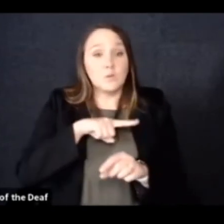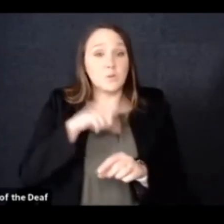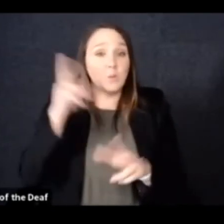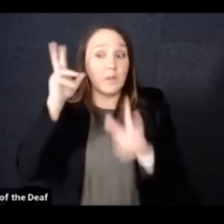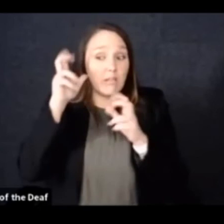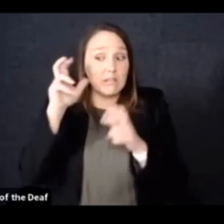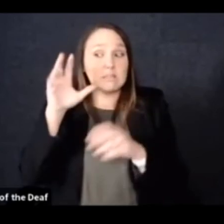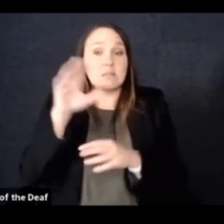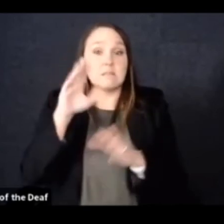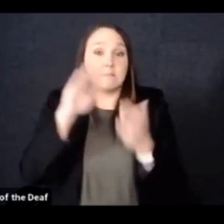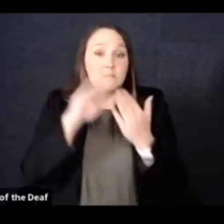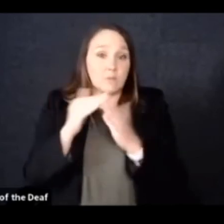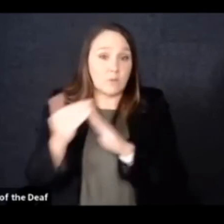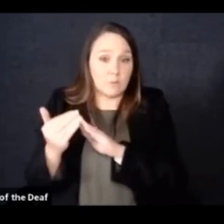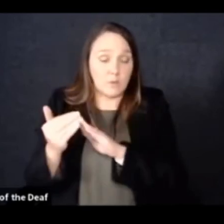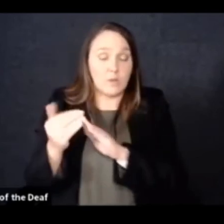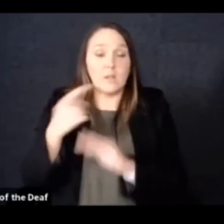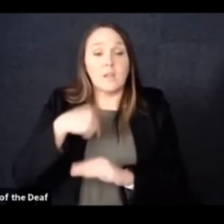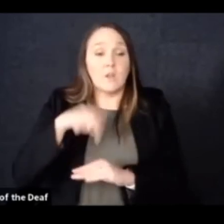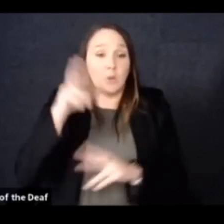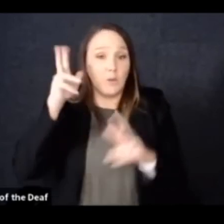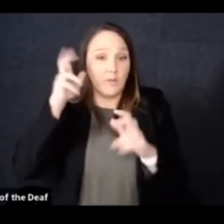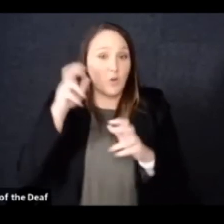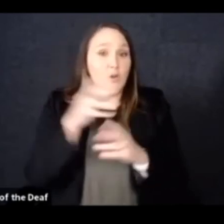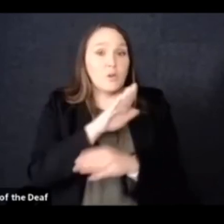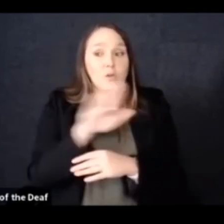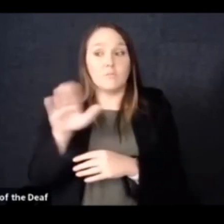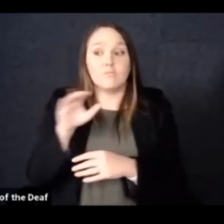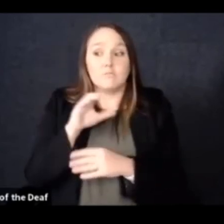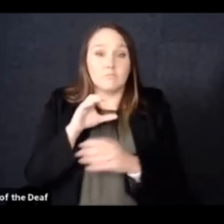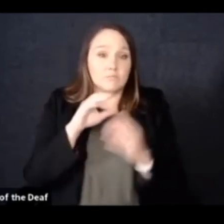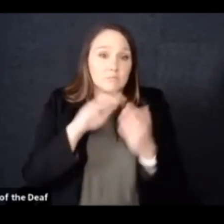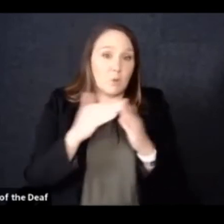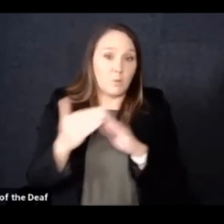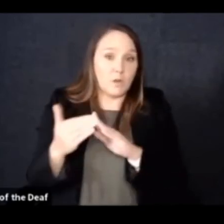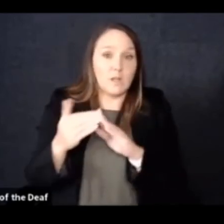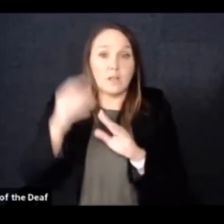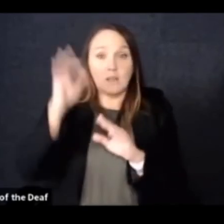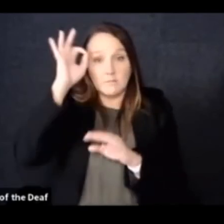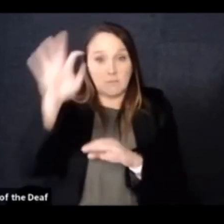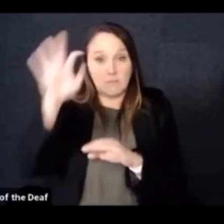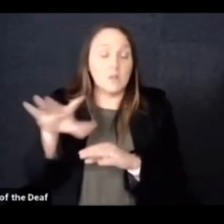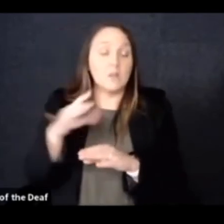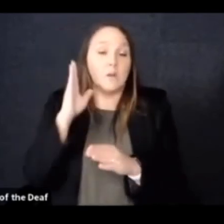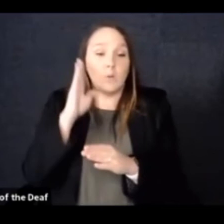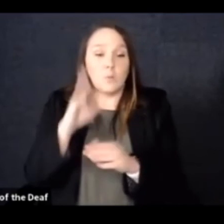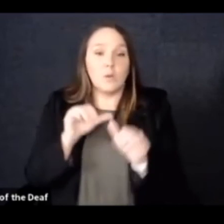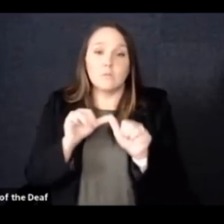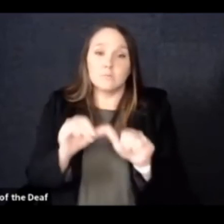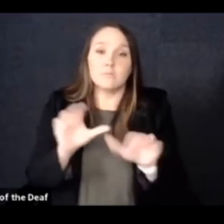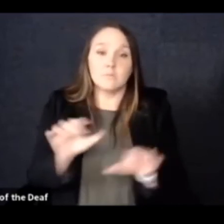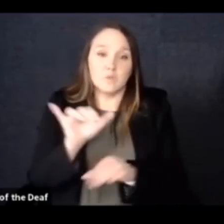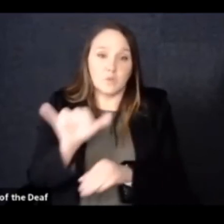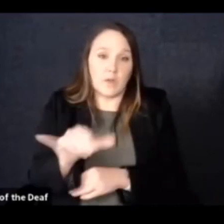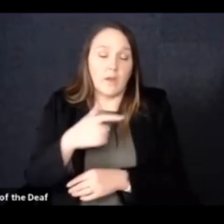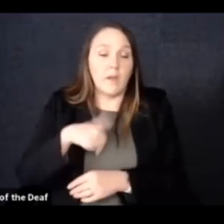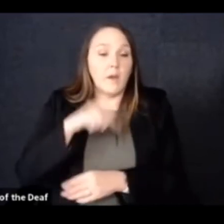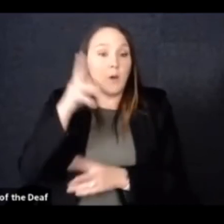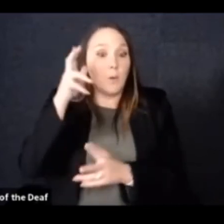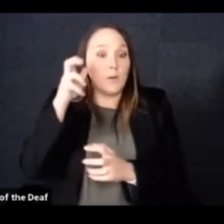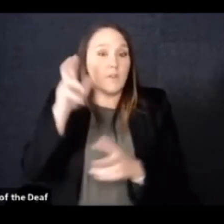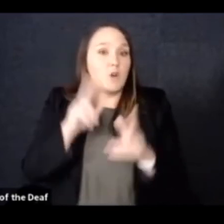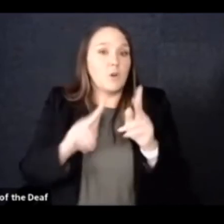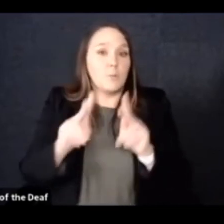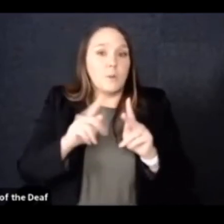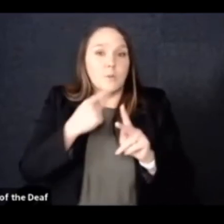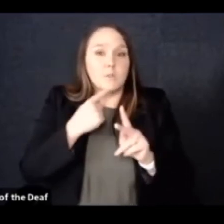listen to our community. We've heard input from our community, and we will continue to do that. We've heard people say, tell us more